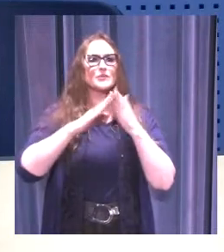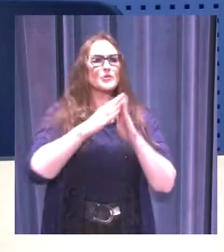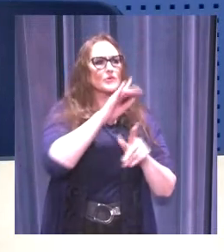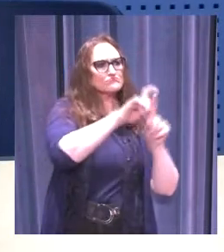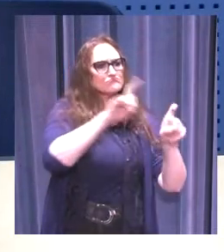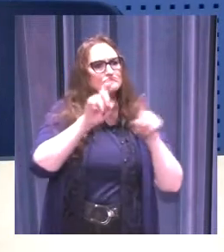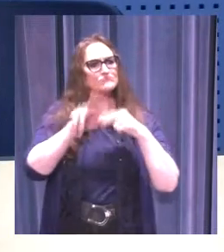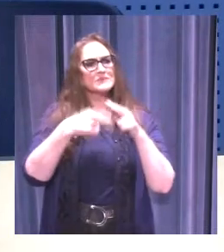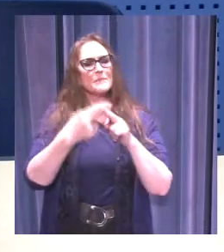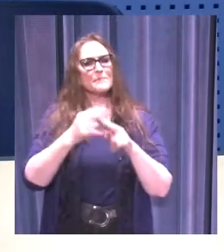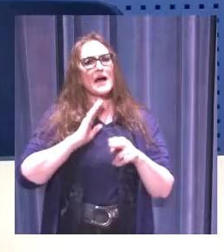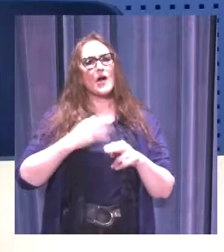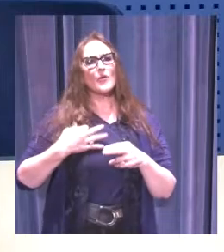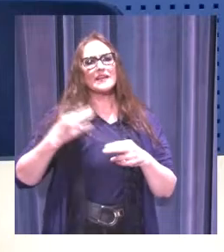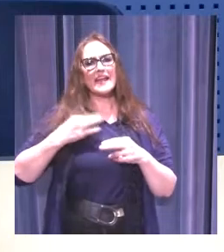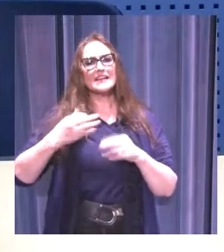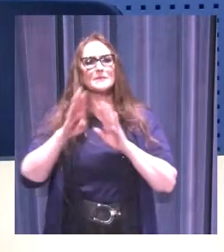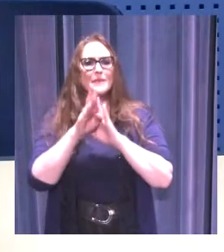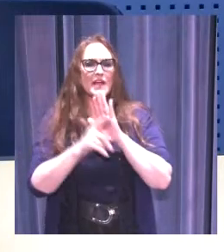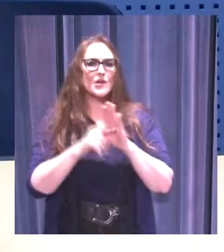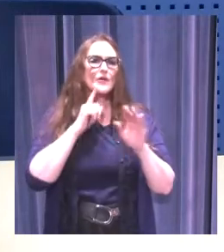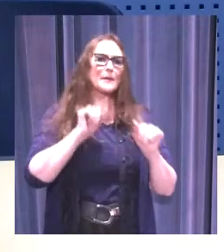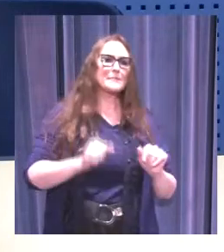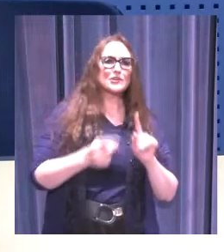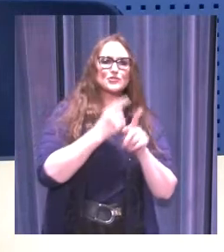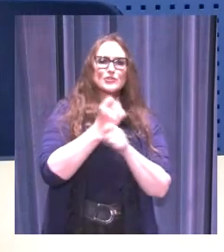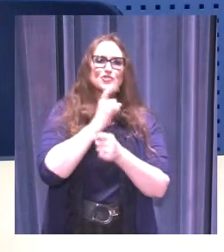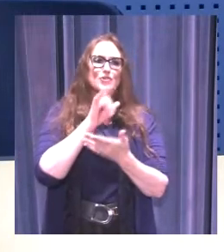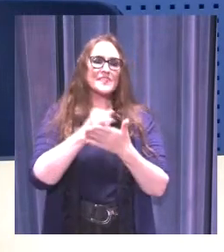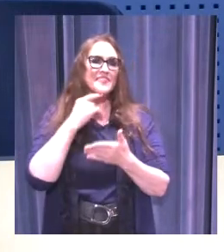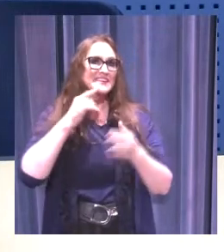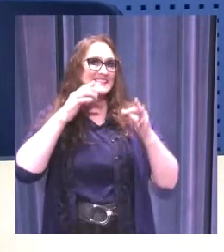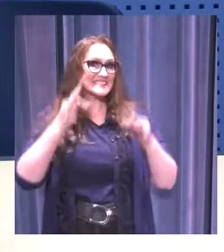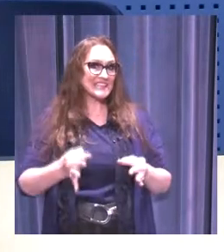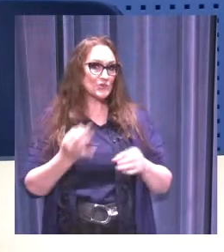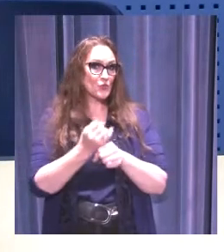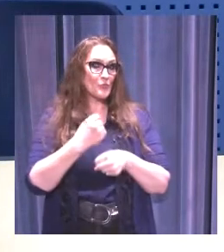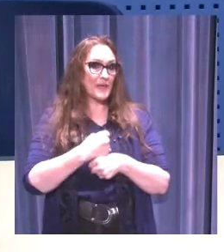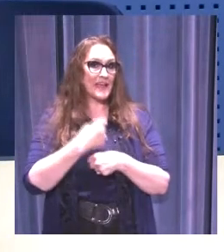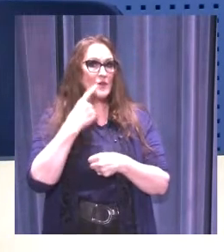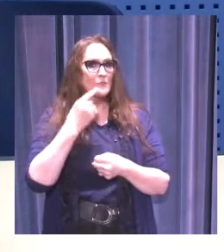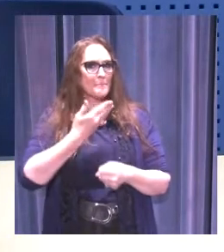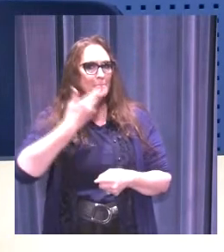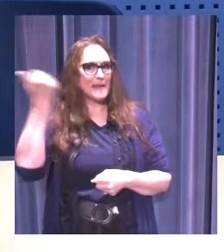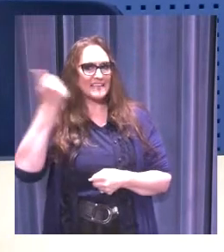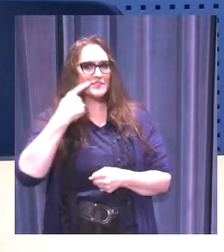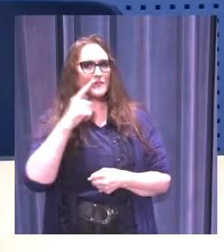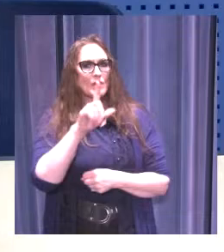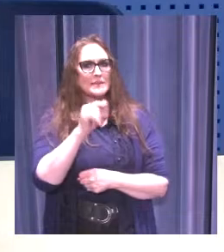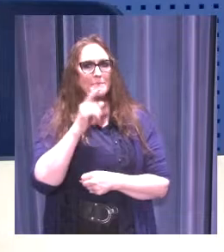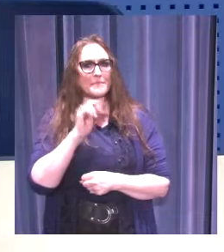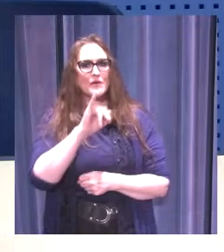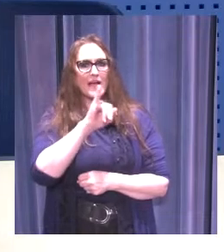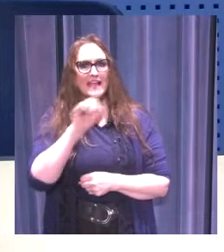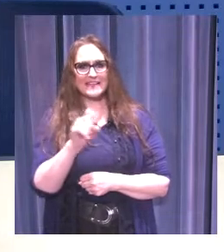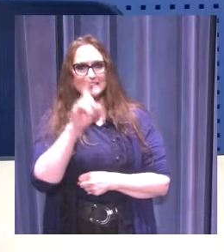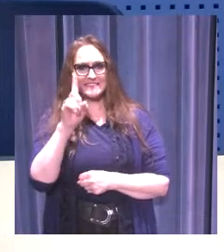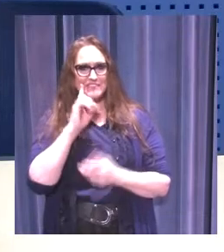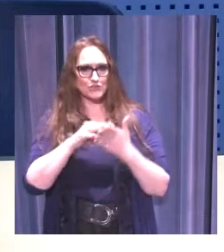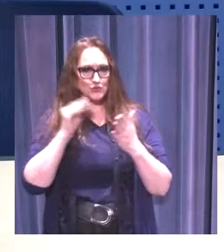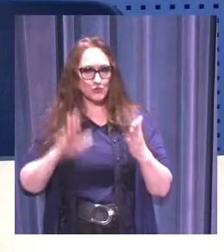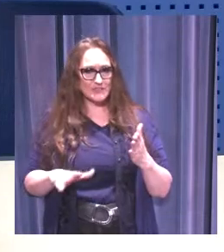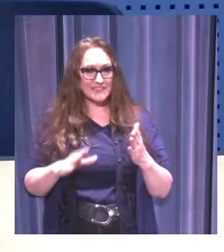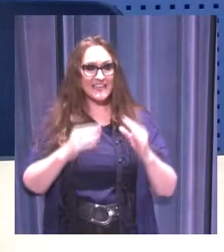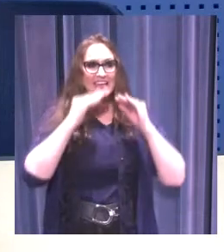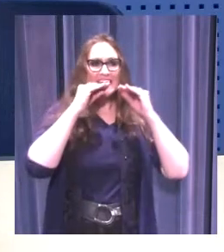about our candidates' backgrounds and abilities to ensure that the decision made would be the best for Lapeer ISD students.